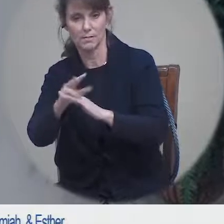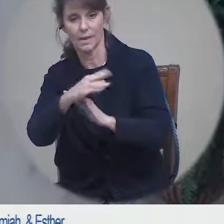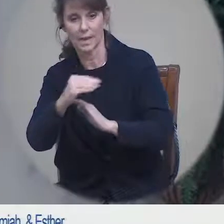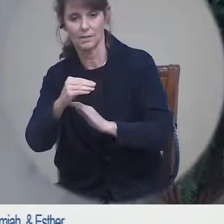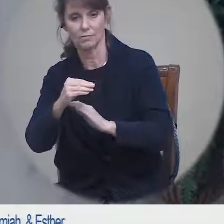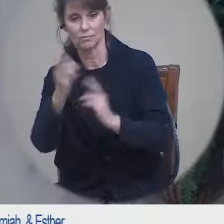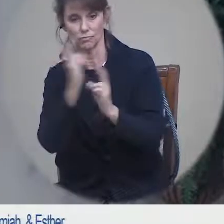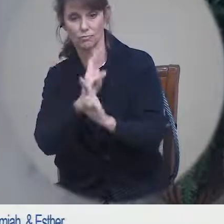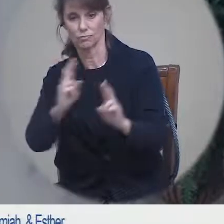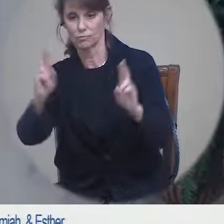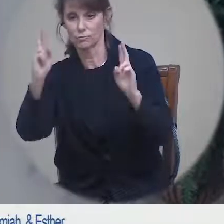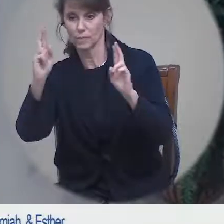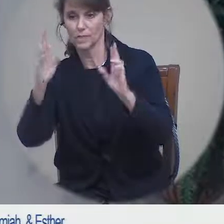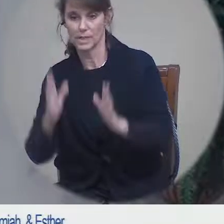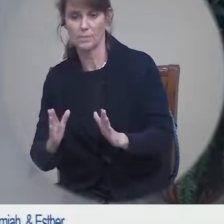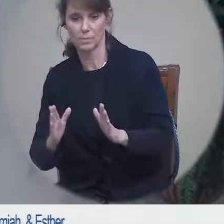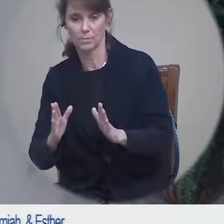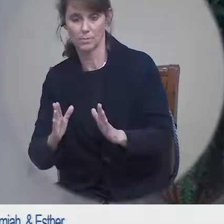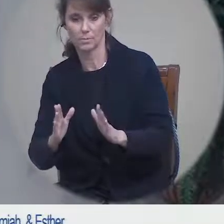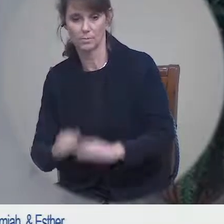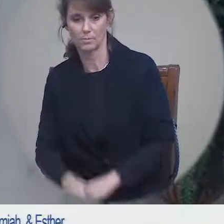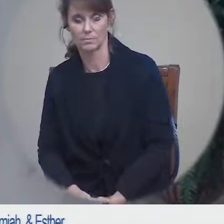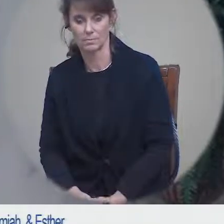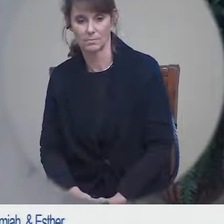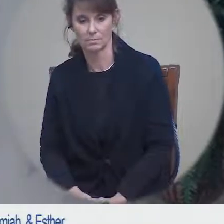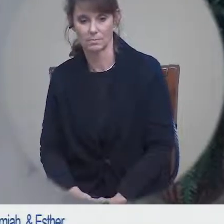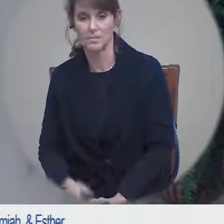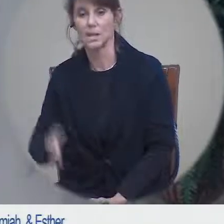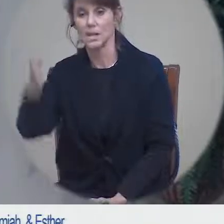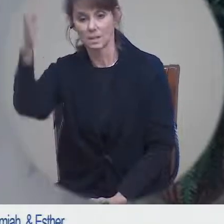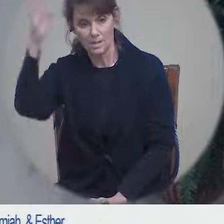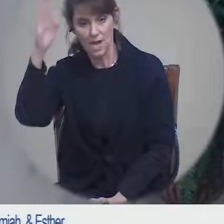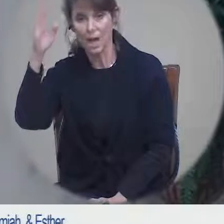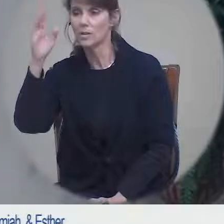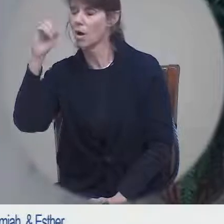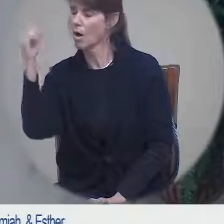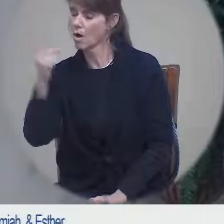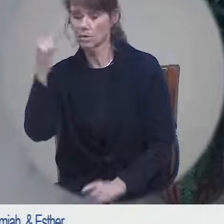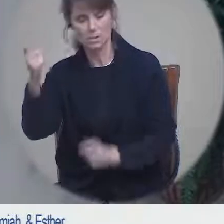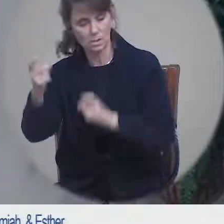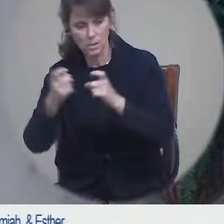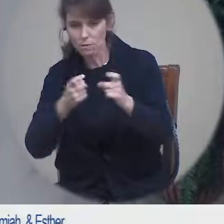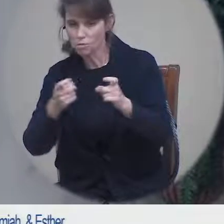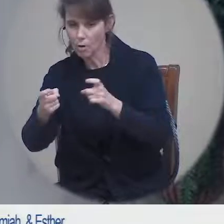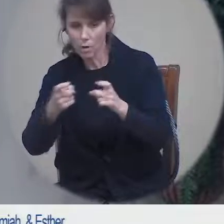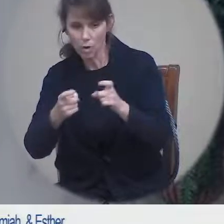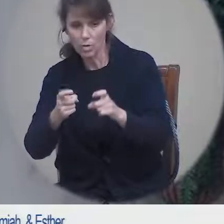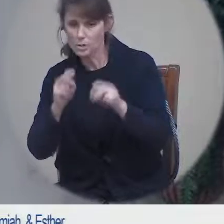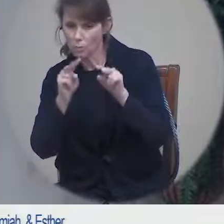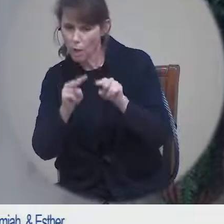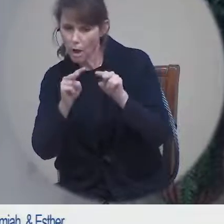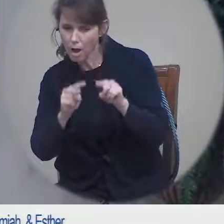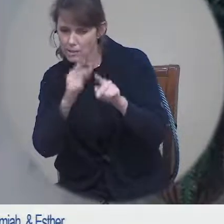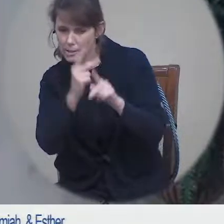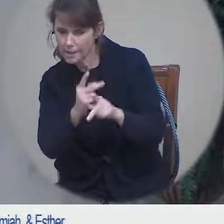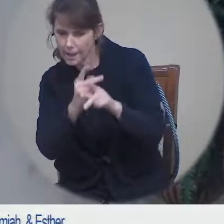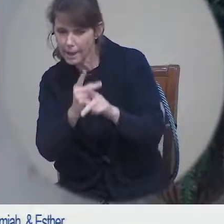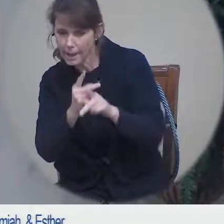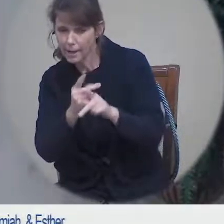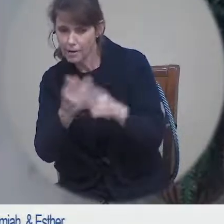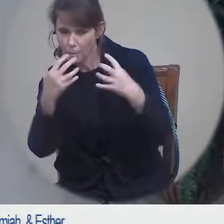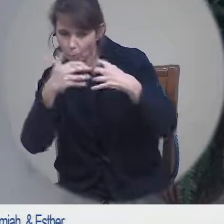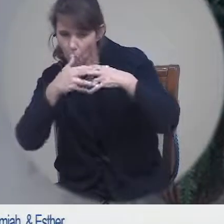redemption. Yet the outcome was never in doubt. For God was in control, making the most trivial events work together